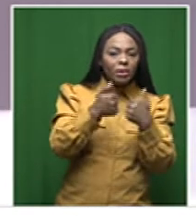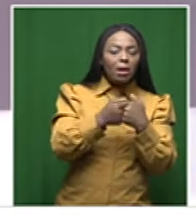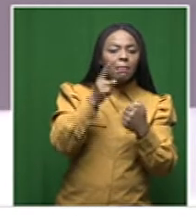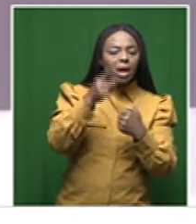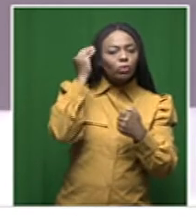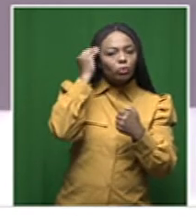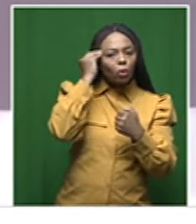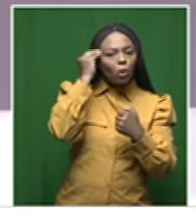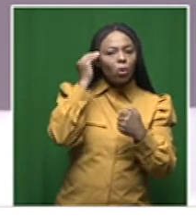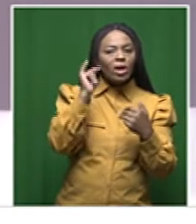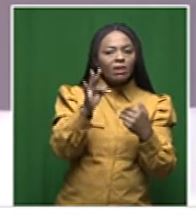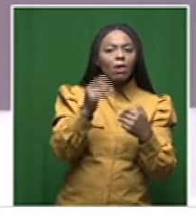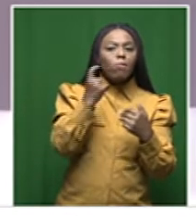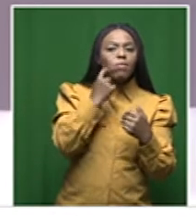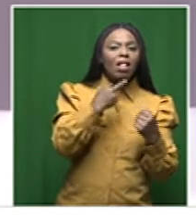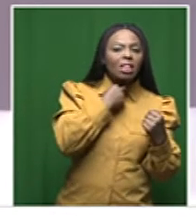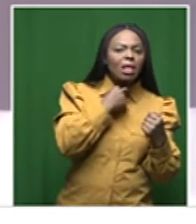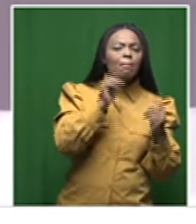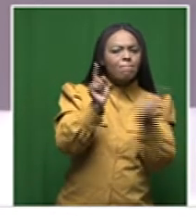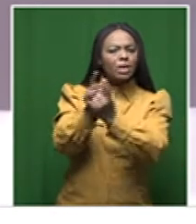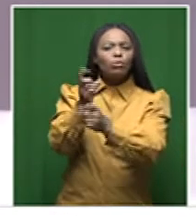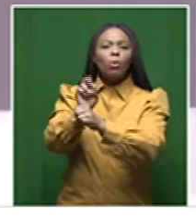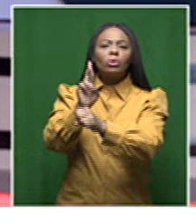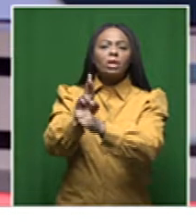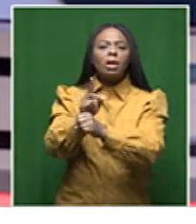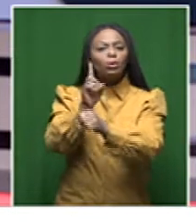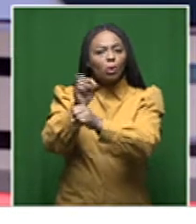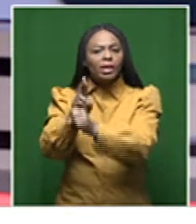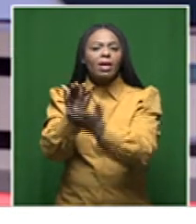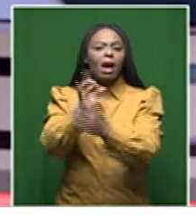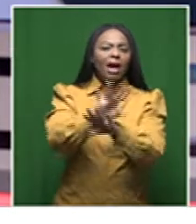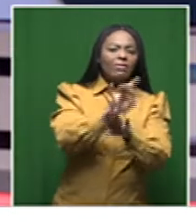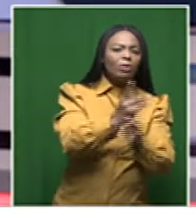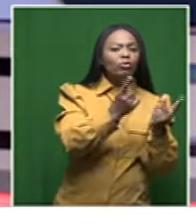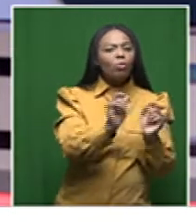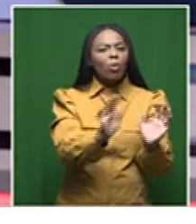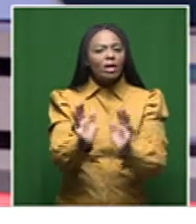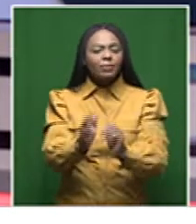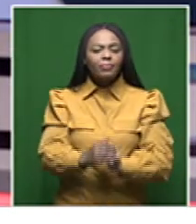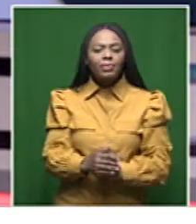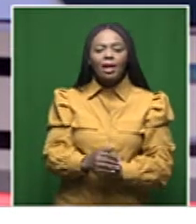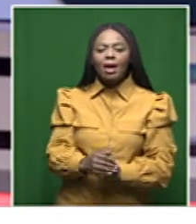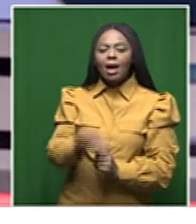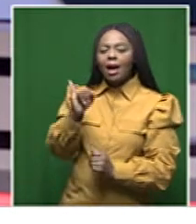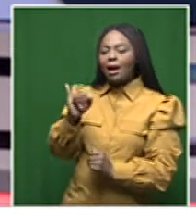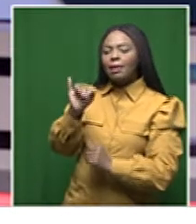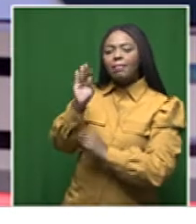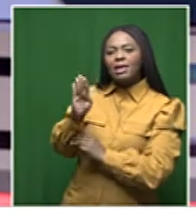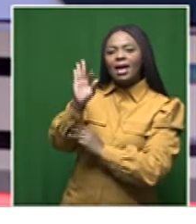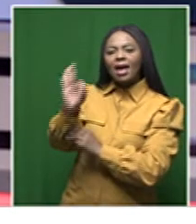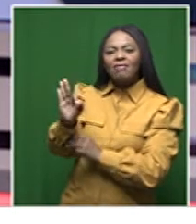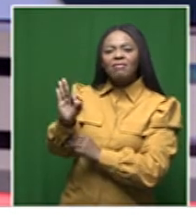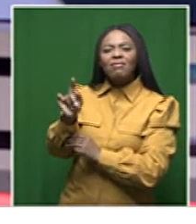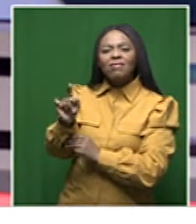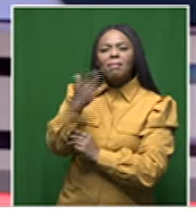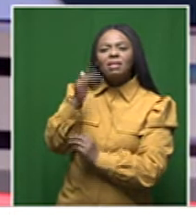with challenges that are there. Yeah. Speak about IVF, a journey that you highlighted you went through. Take us through